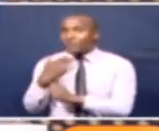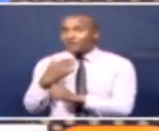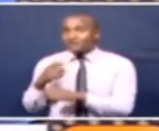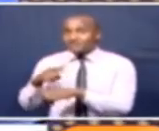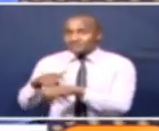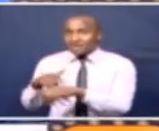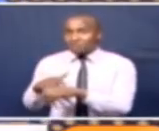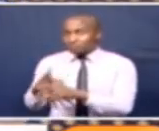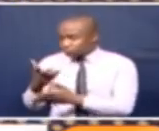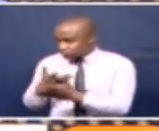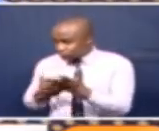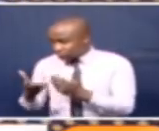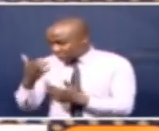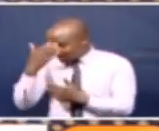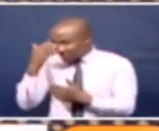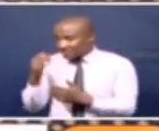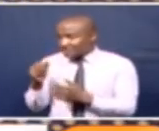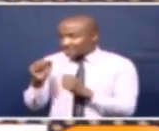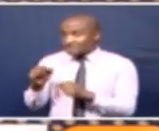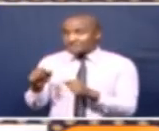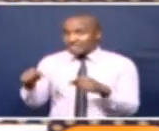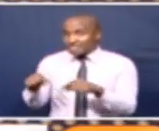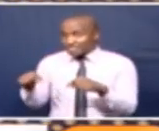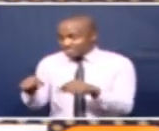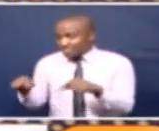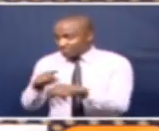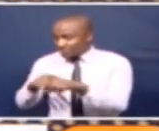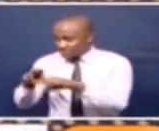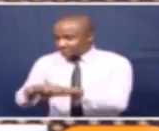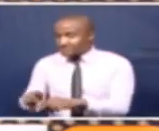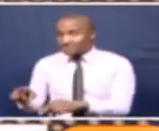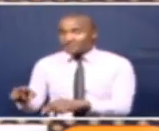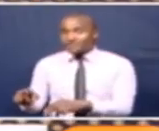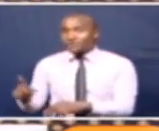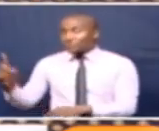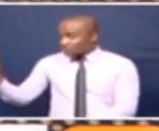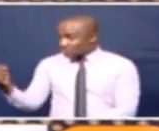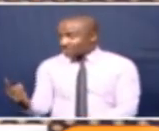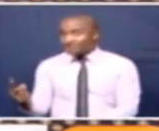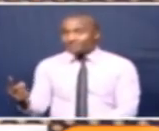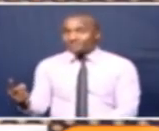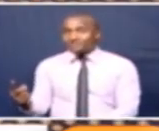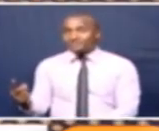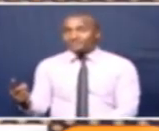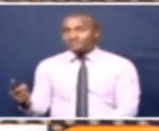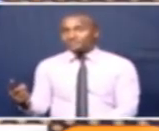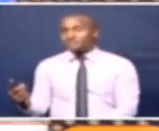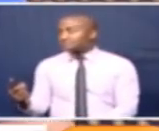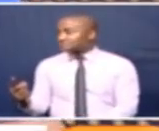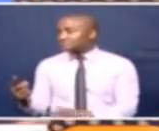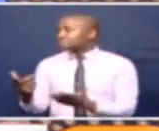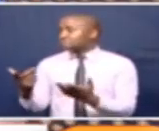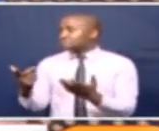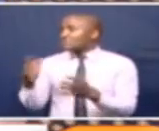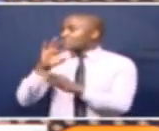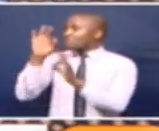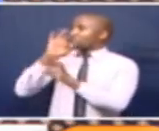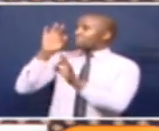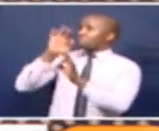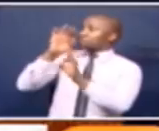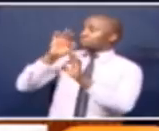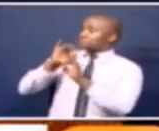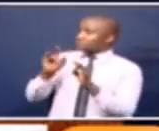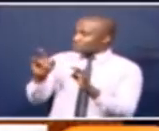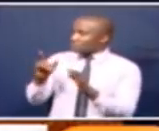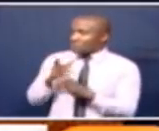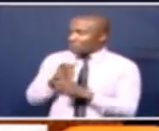her, gel with her, because she might get a little bit nervous when she sits on the bench. You came here, and you've wowed our viewers. You